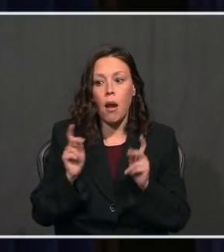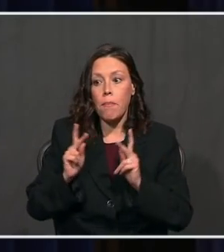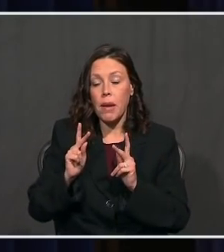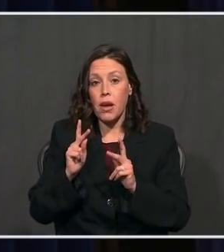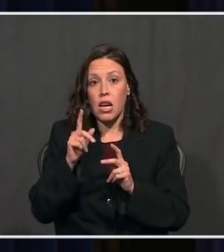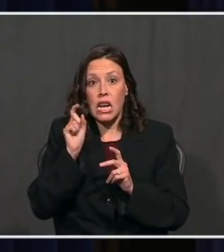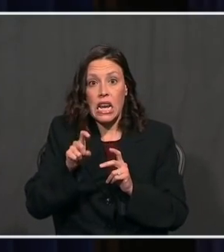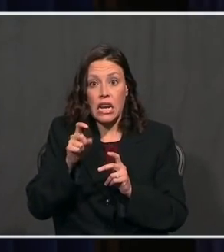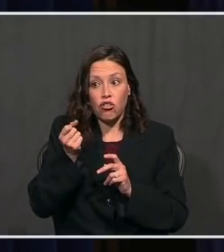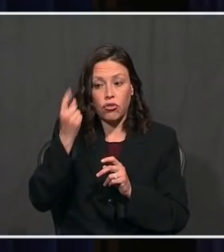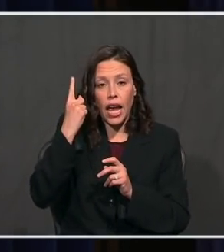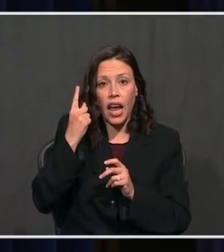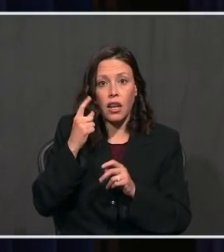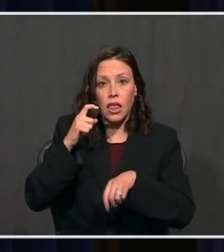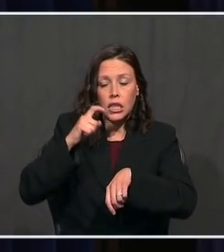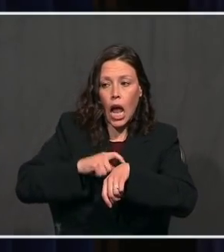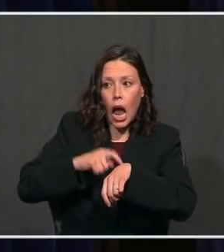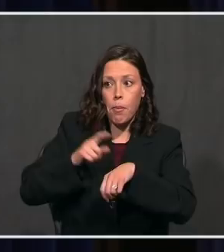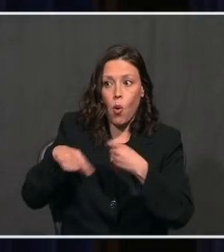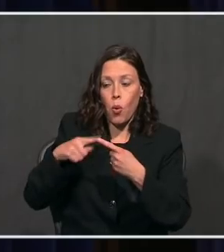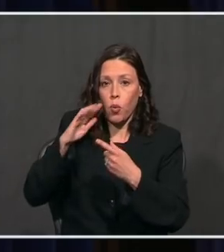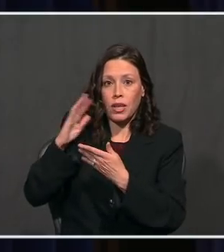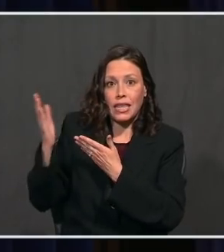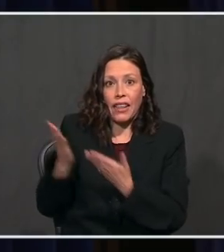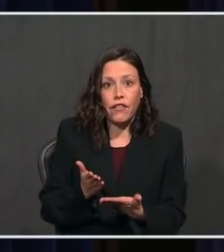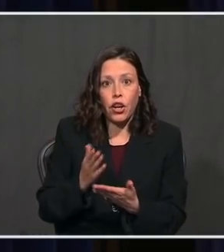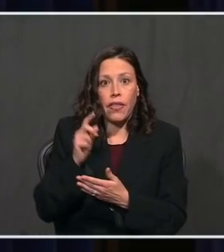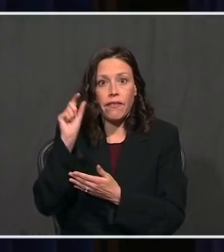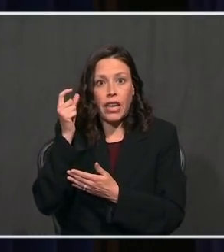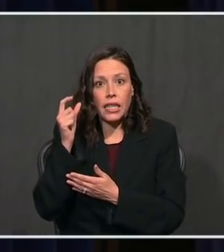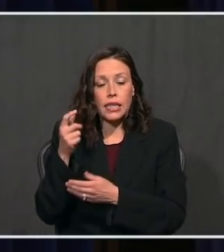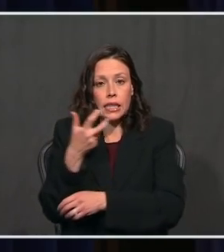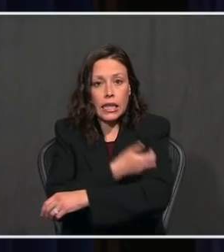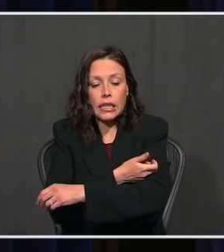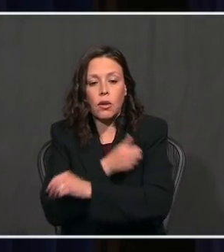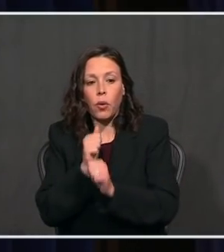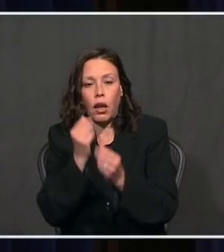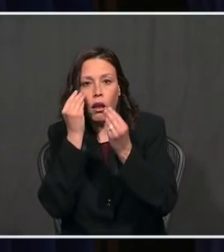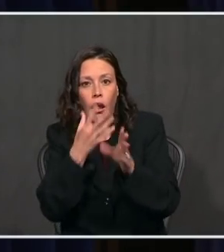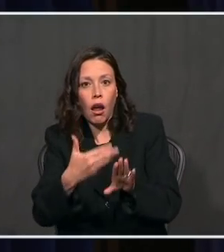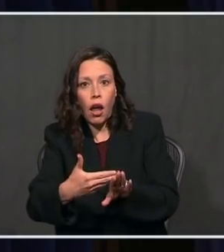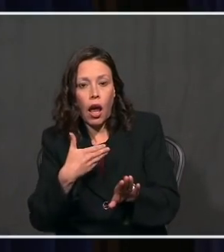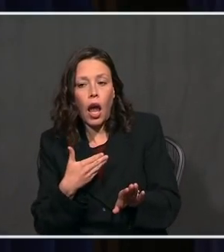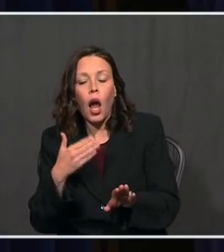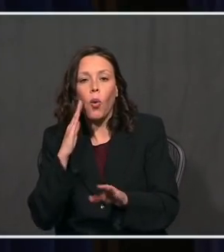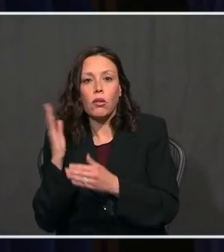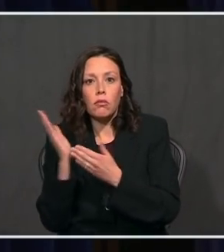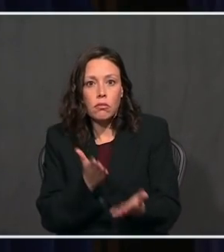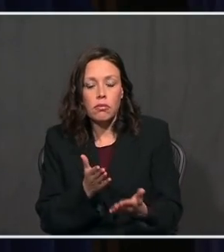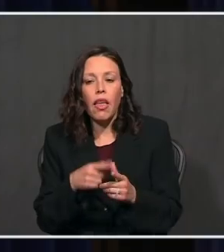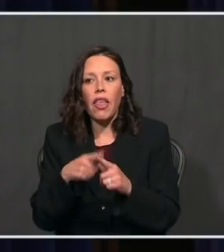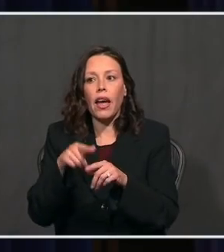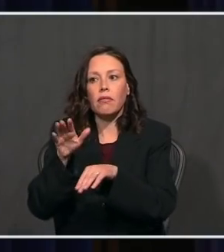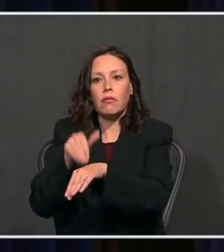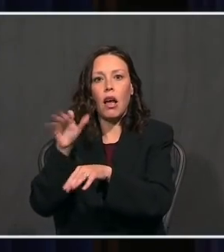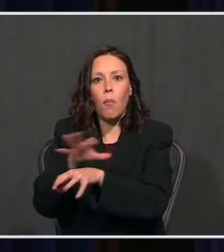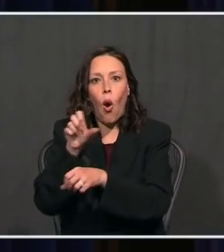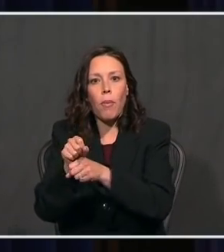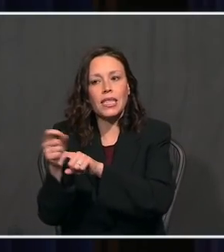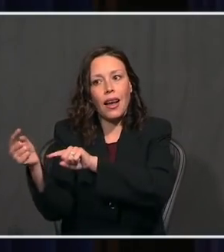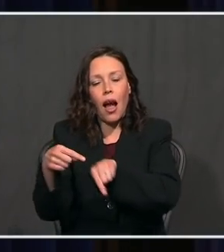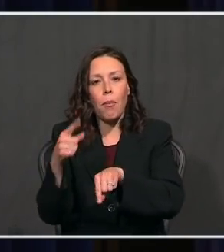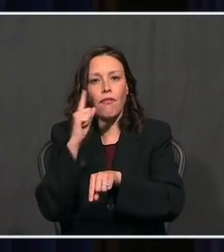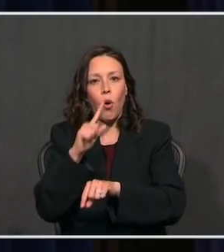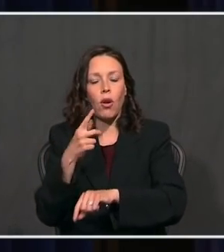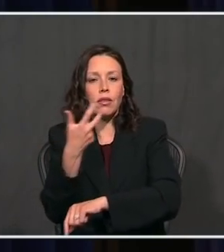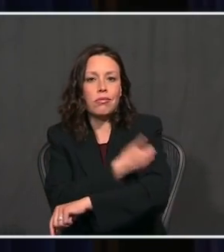administer understand the timing of administration, where we can notify persons to come get shots and be available. It